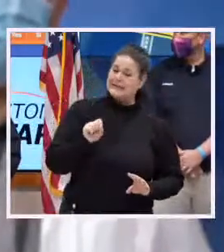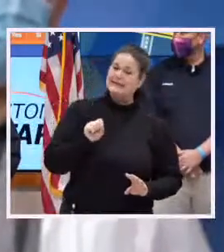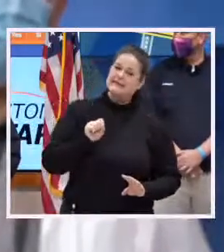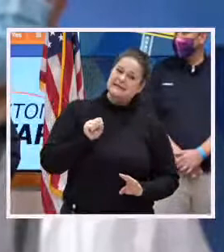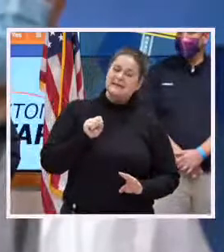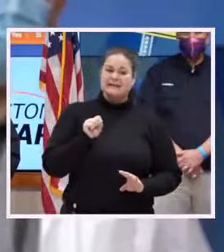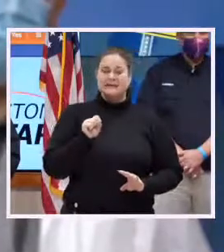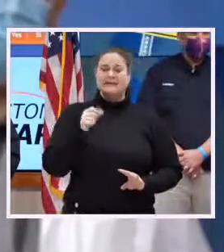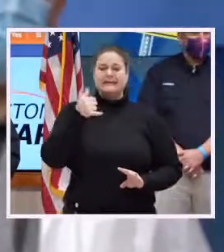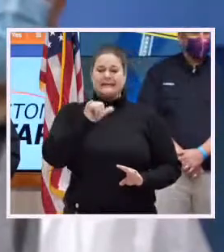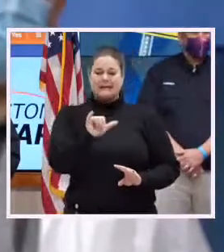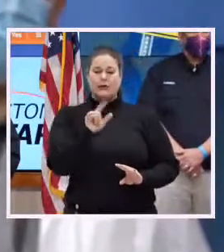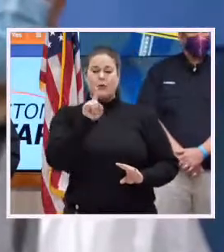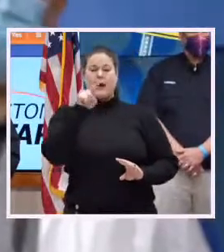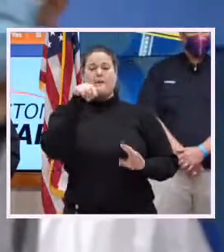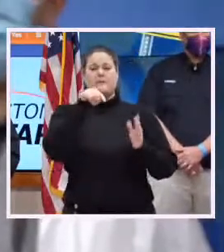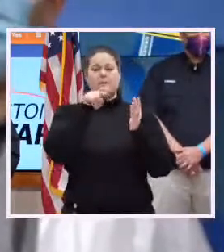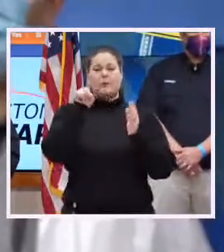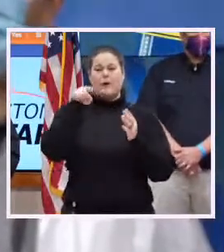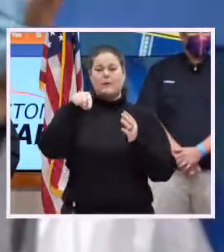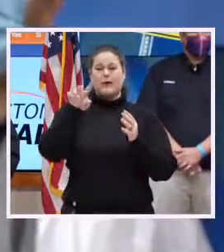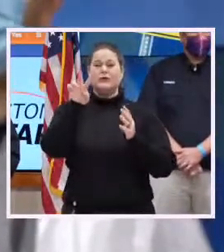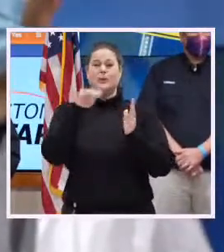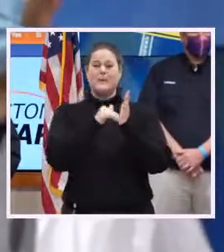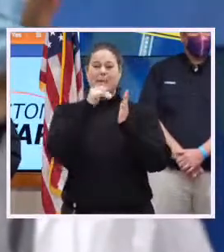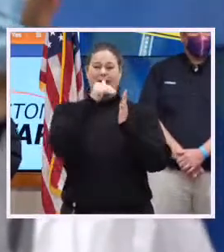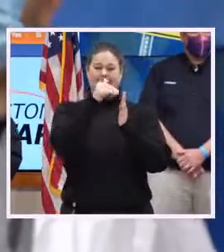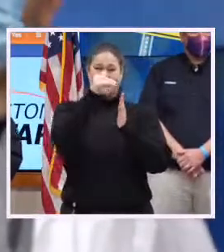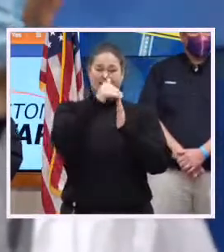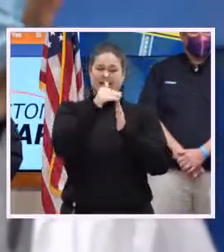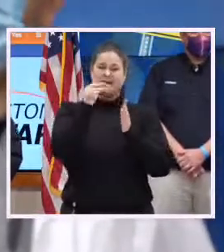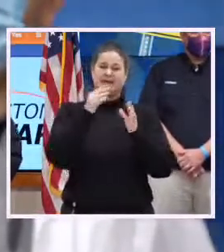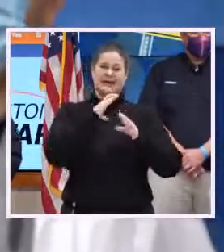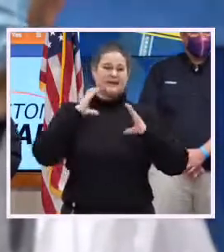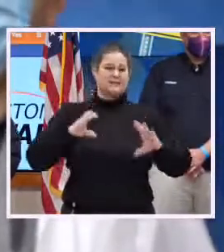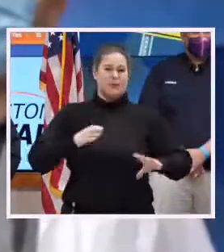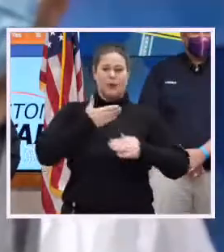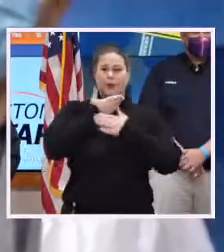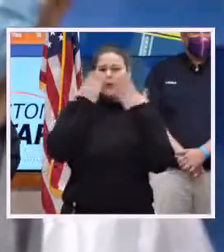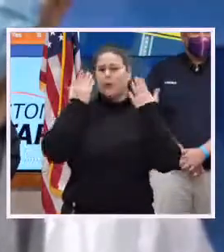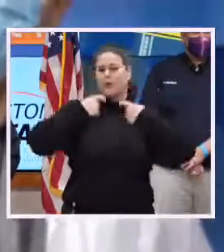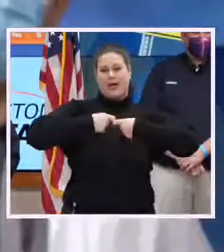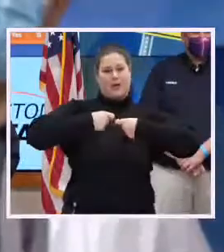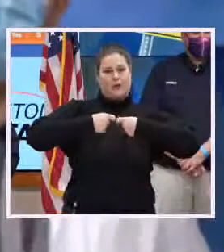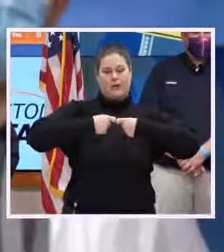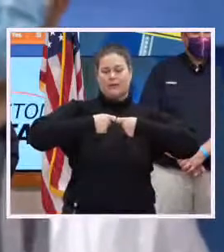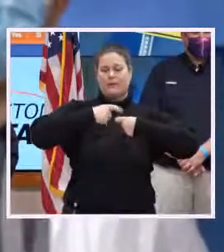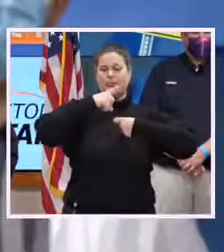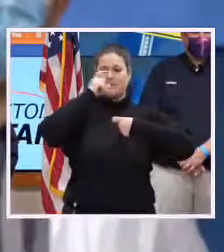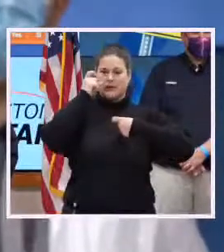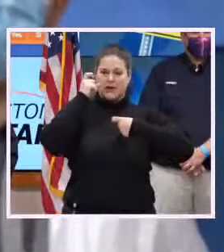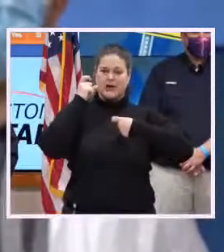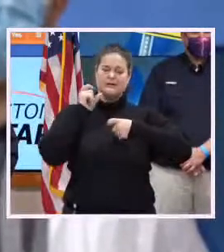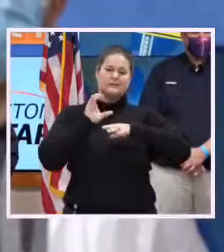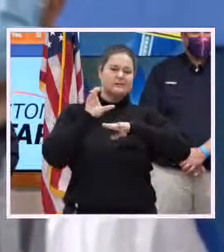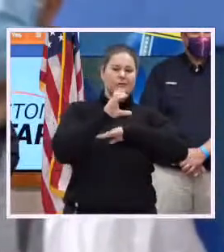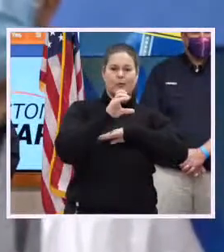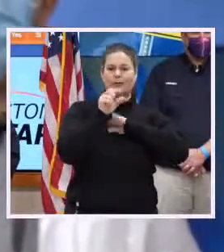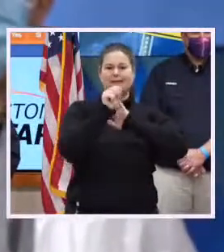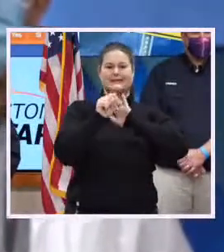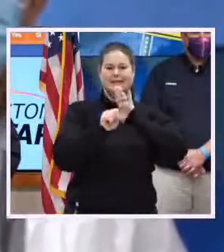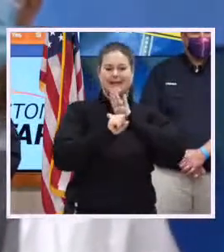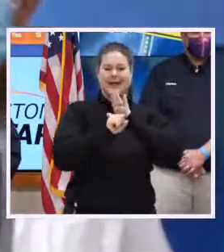to be 1.2 million customers without power due to the forced state ERCOT